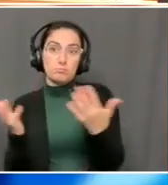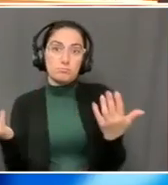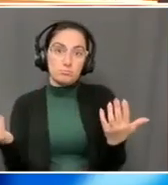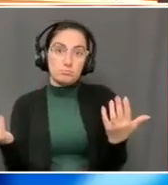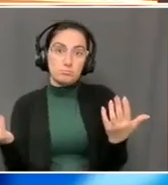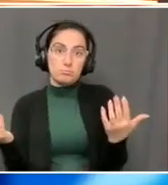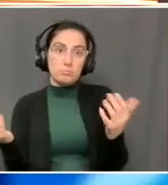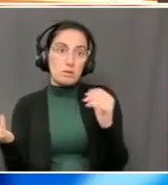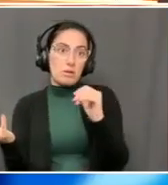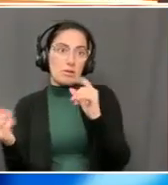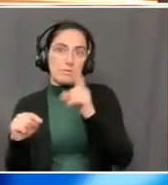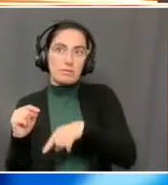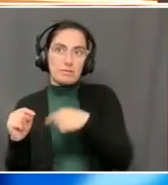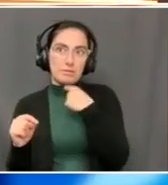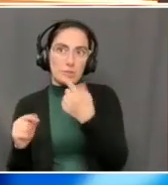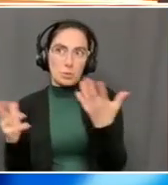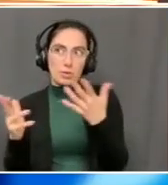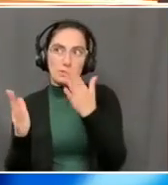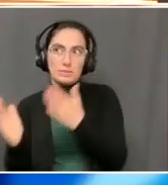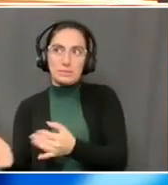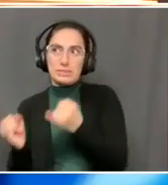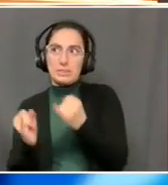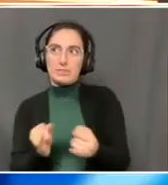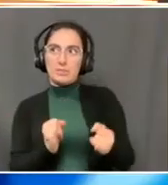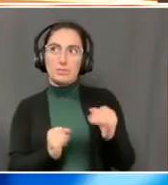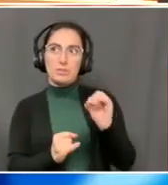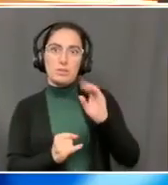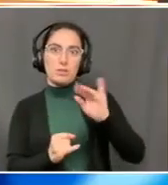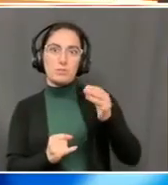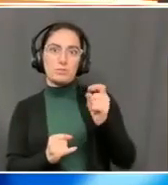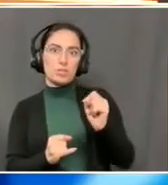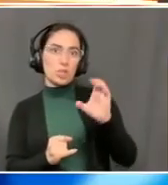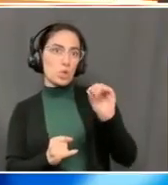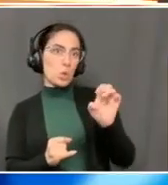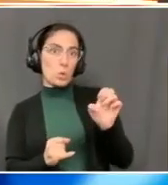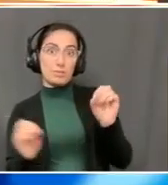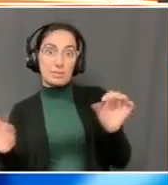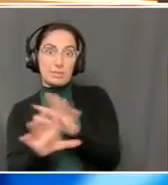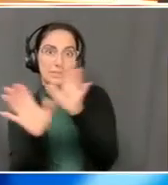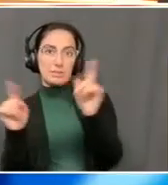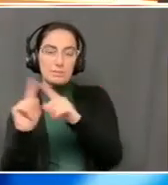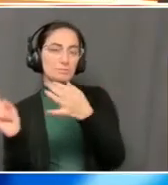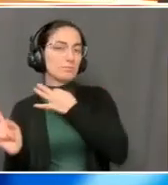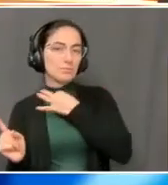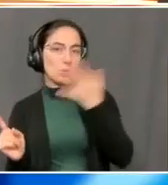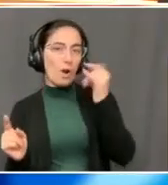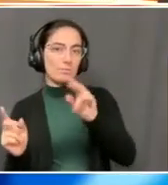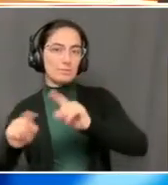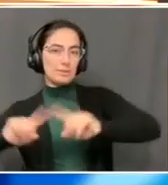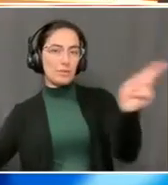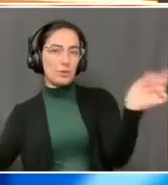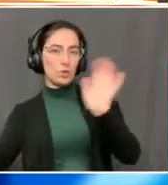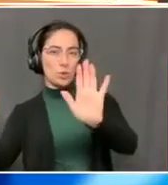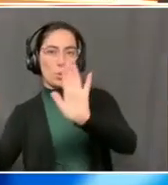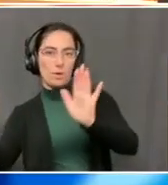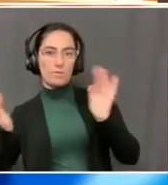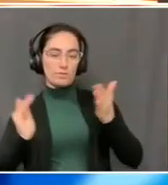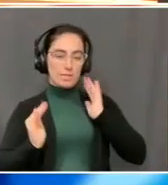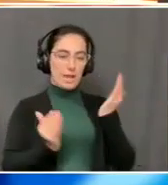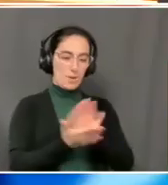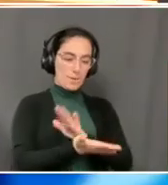you what the individual object codes are, but I'm curious. Okay. So the 2.3 billion on slide 9